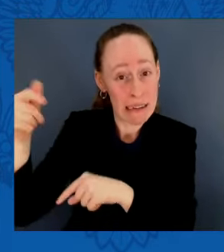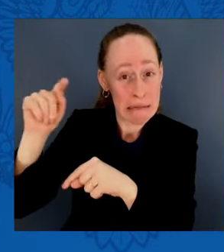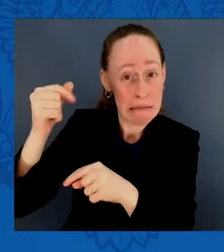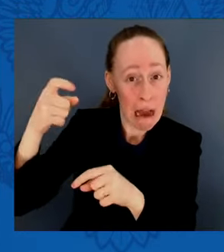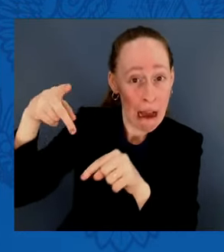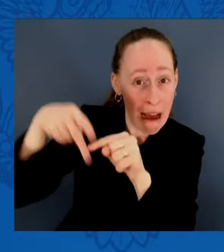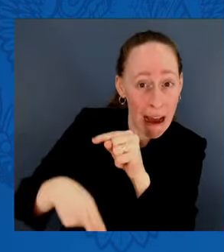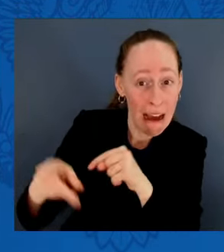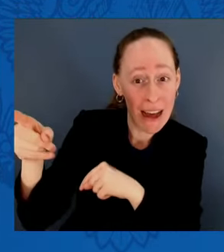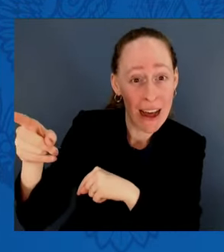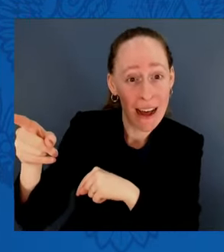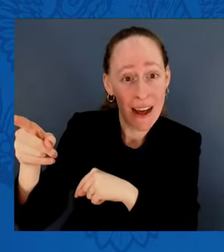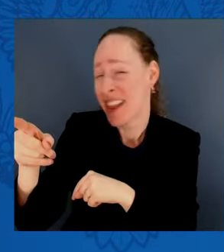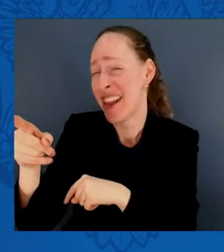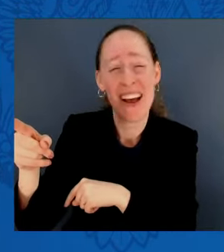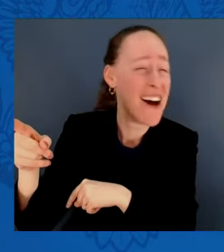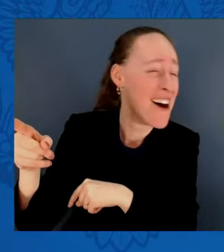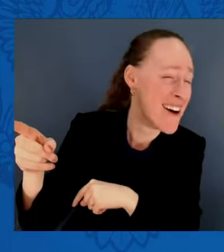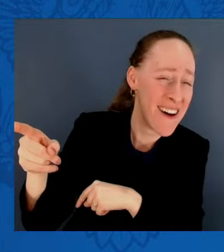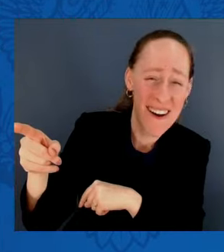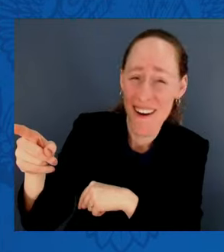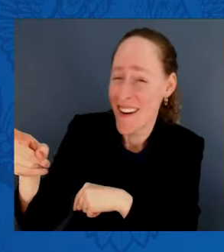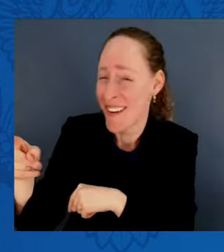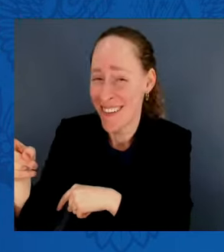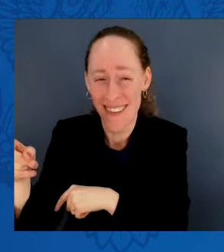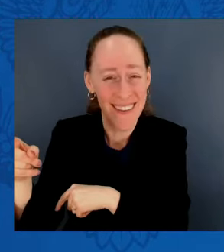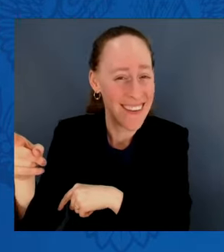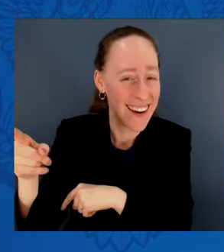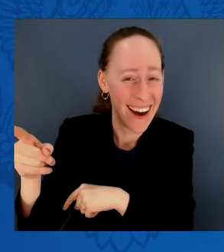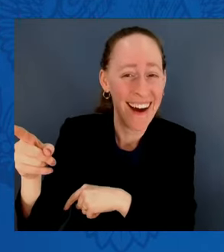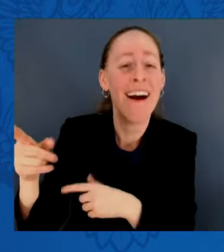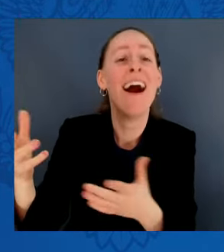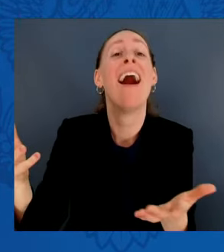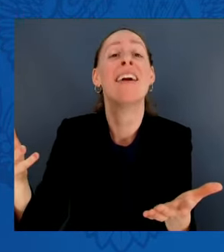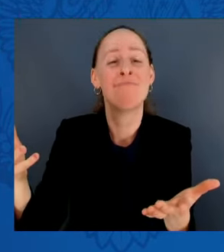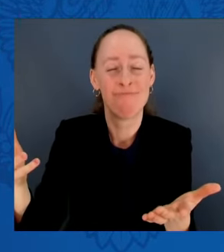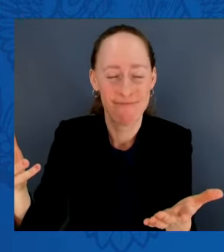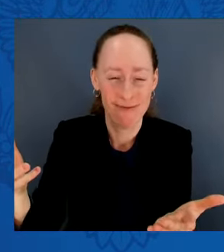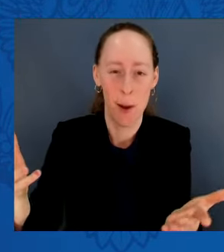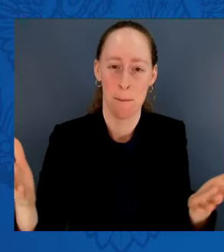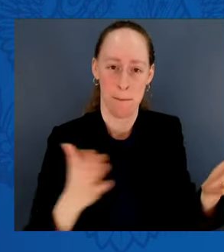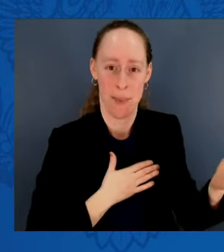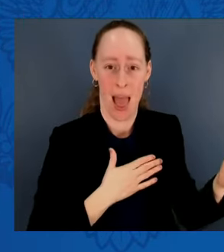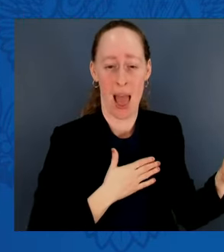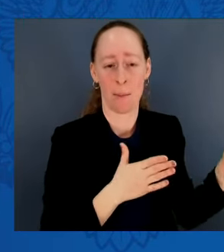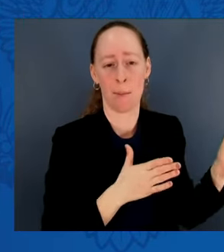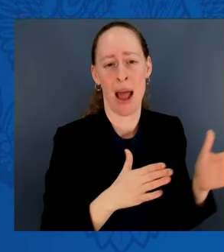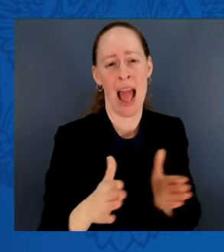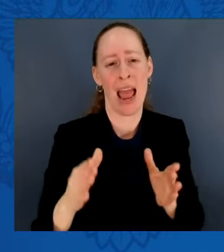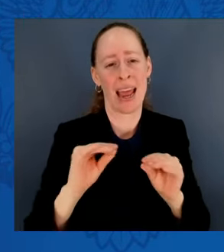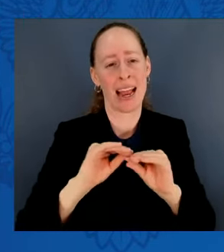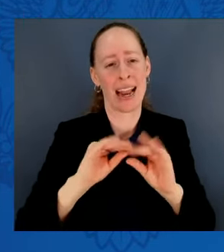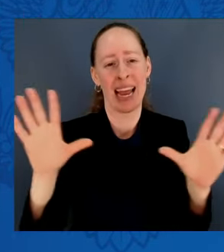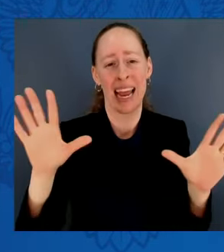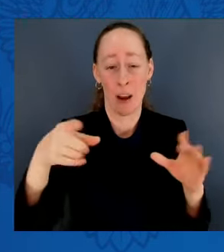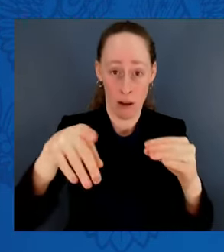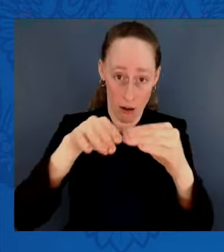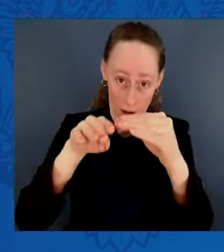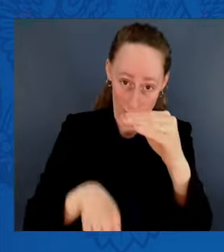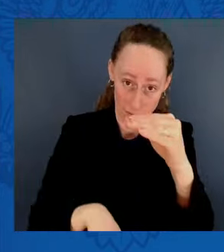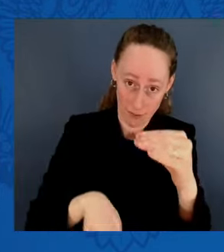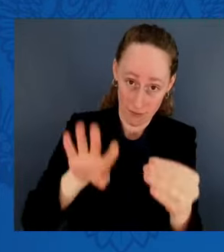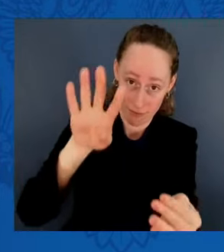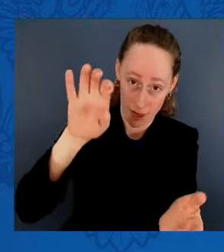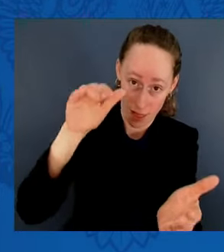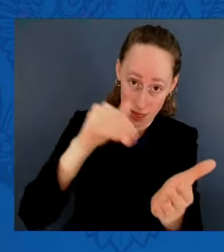fair. Under my plan, nobody earning less than $400,000 a year will pay an additional penny in federal taxes. Nobody, not